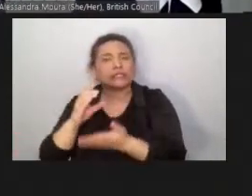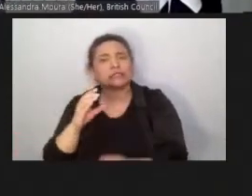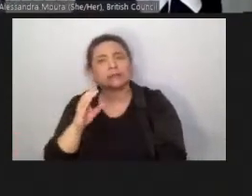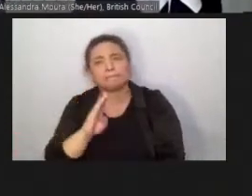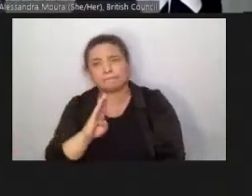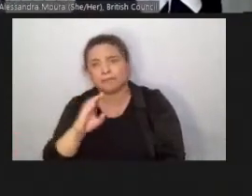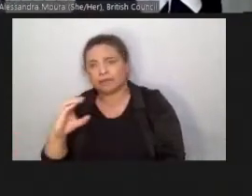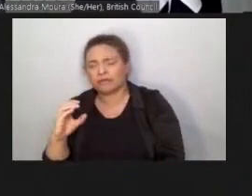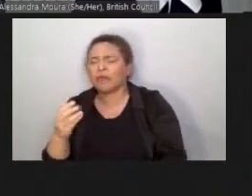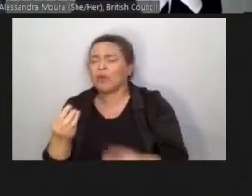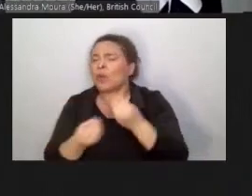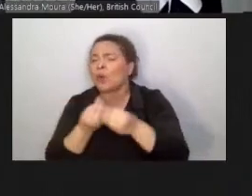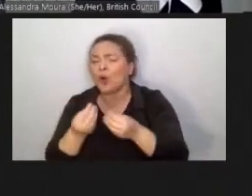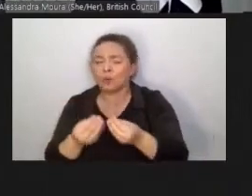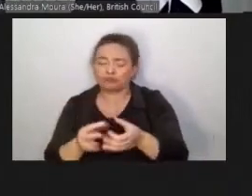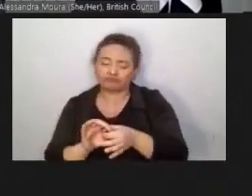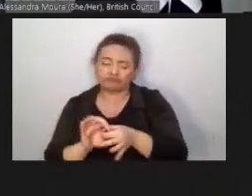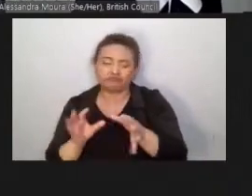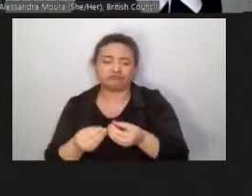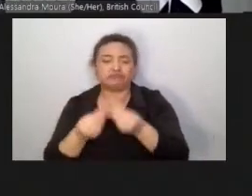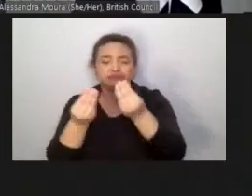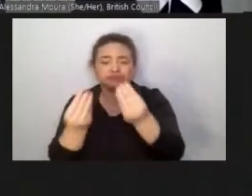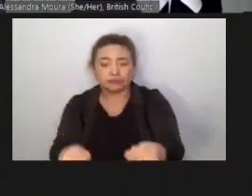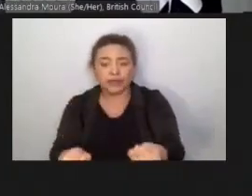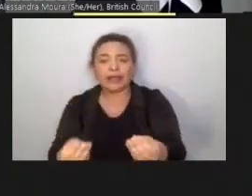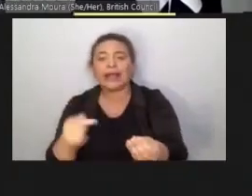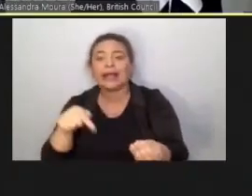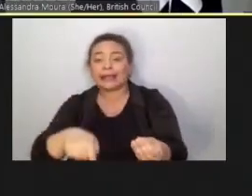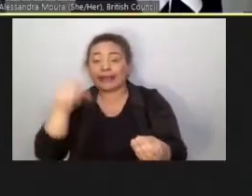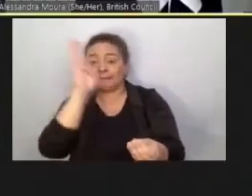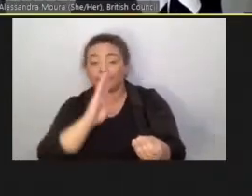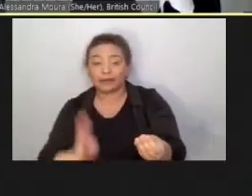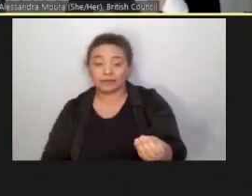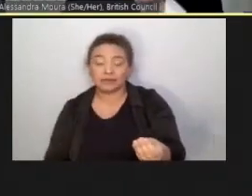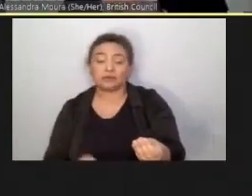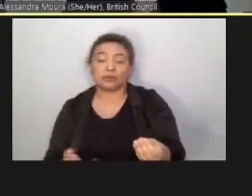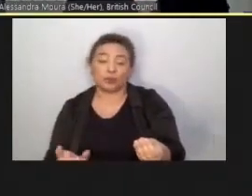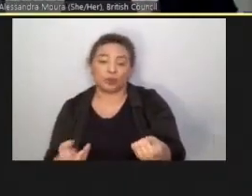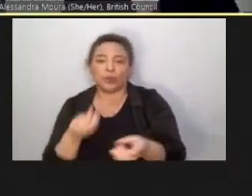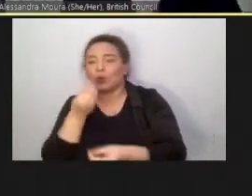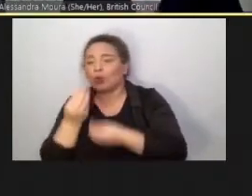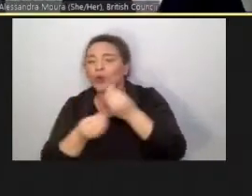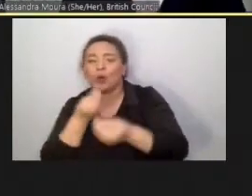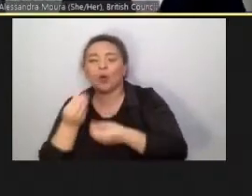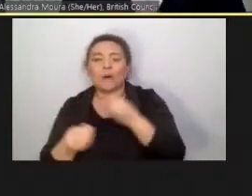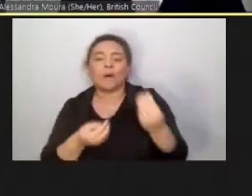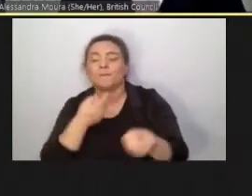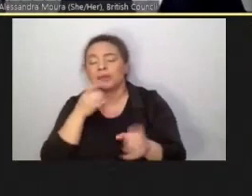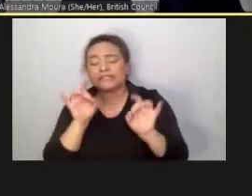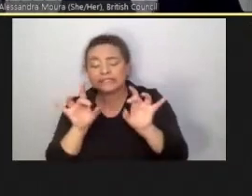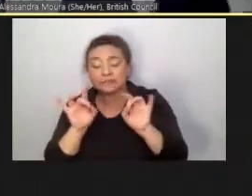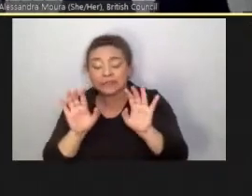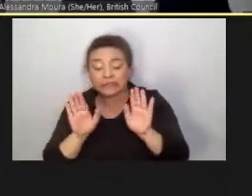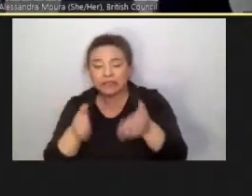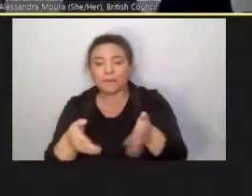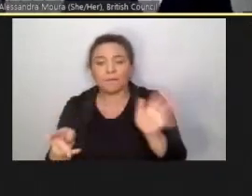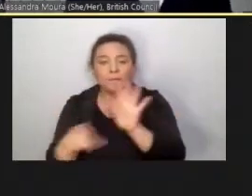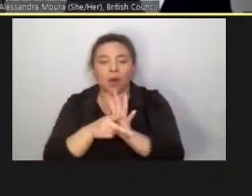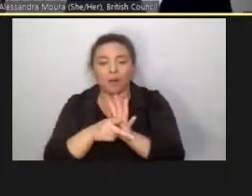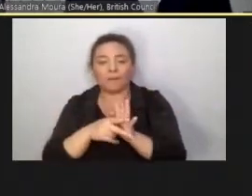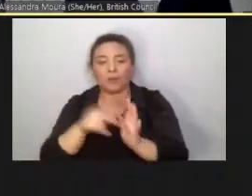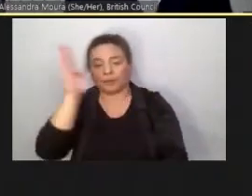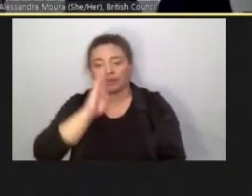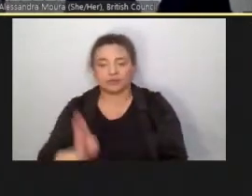offer to Brazil English teachers. Okay. Okay, so I guess we kind of started.